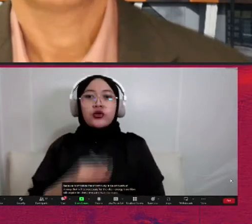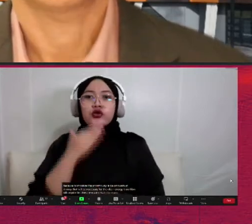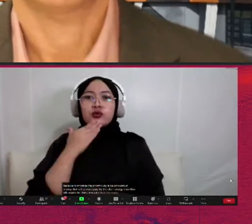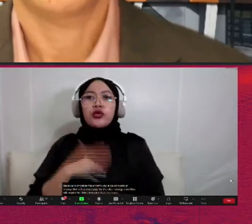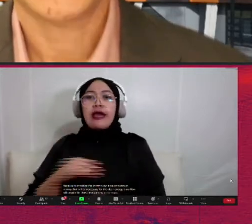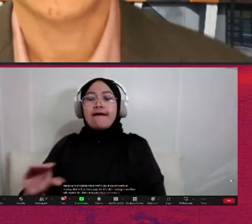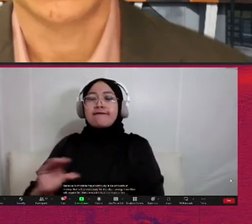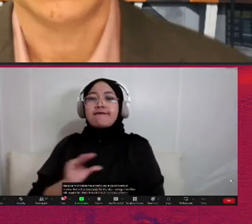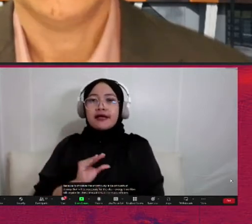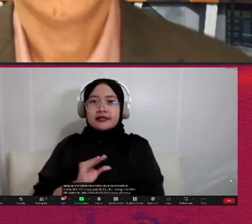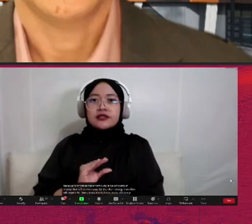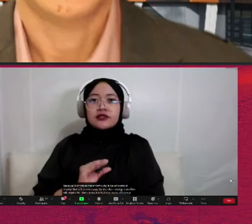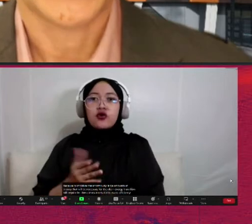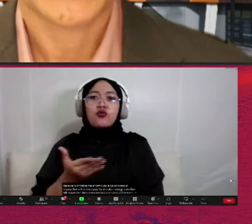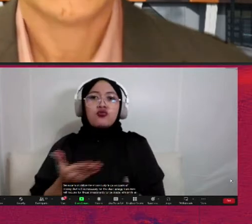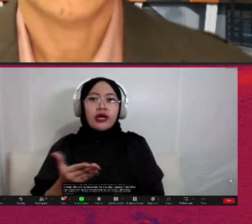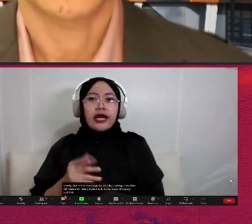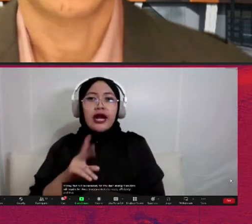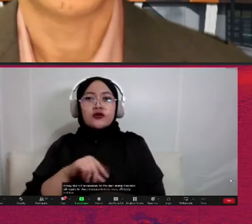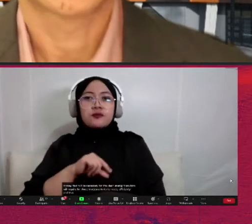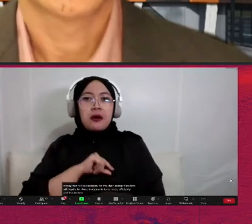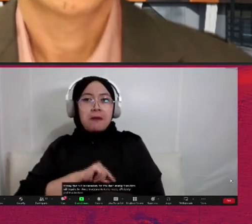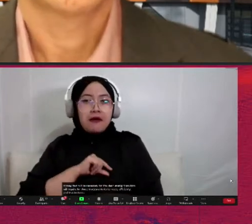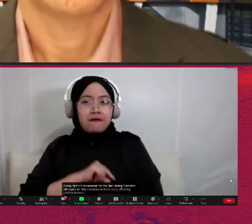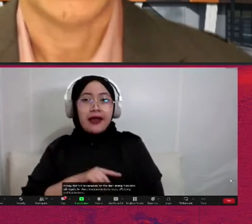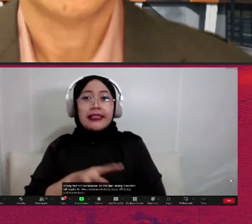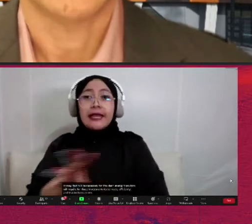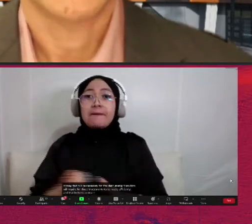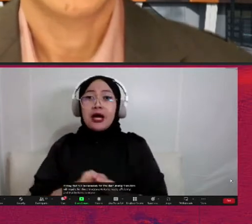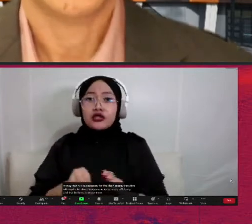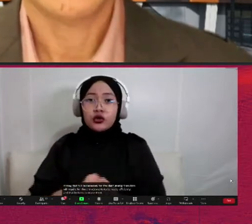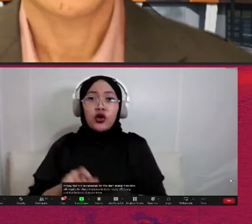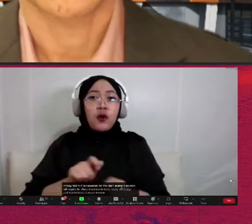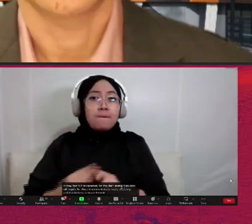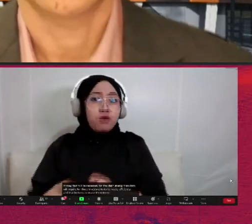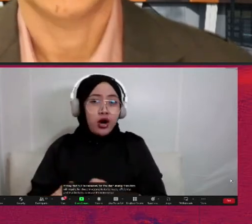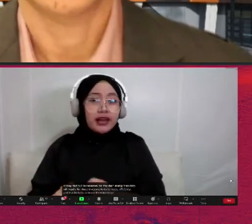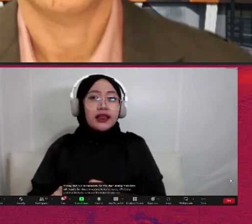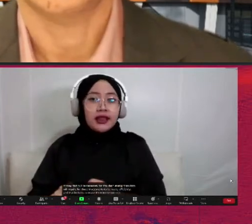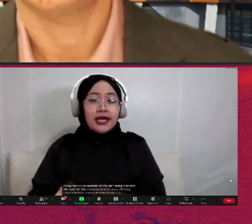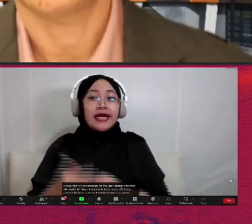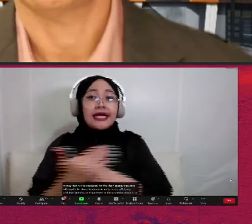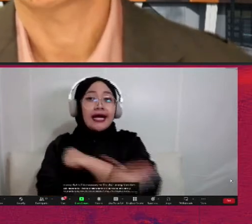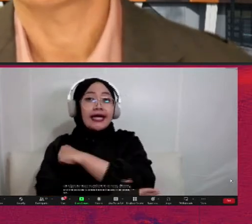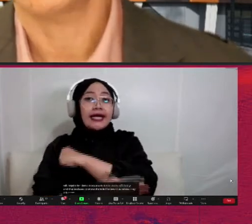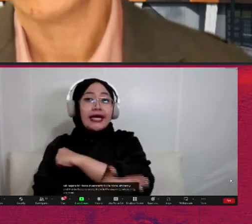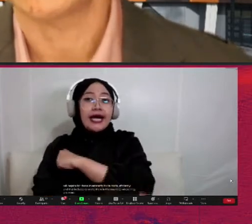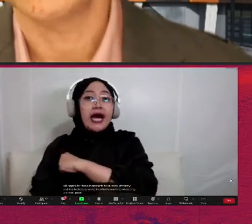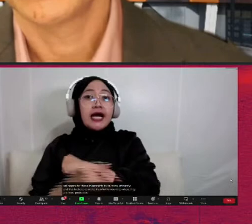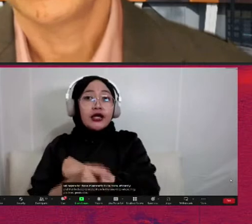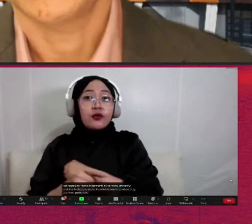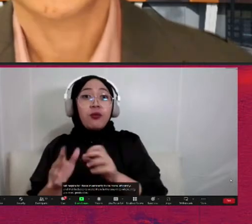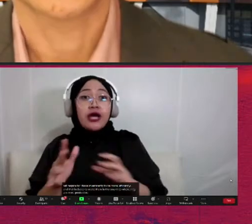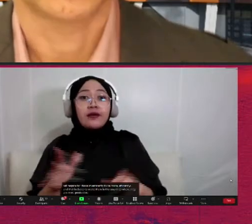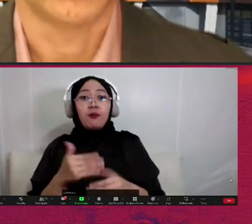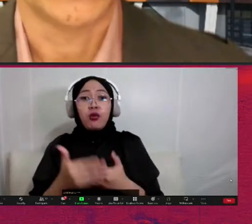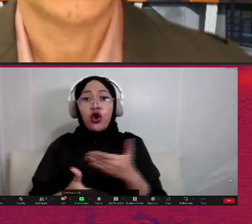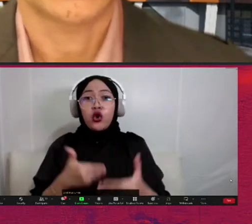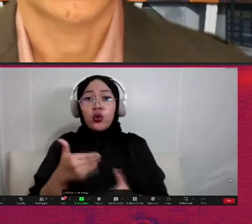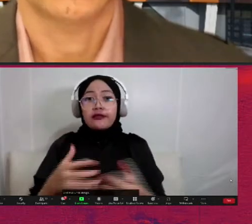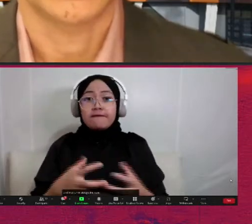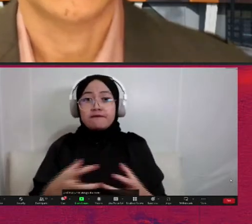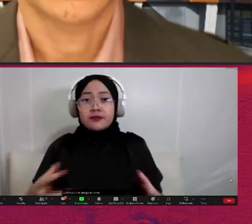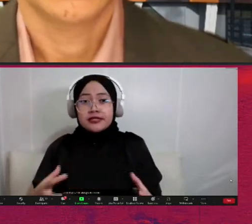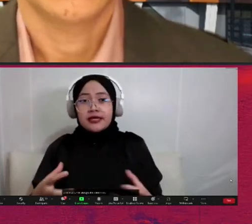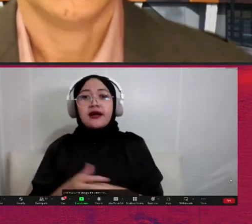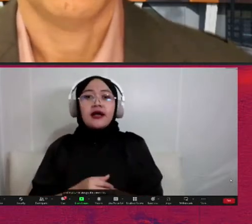made efficiently, and that includes to make them in the countries where they are most productive, and that's not always